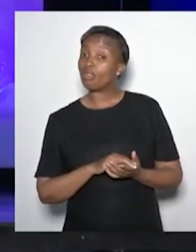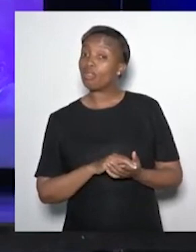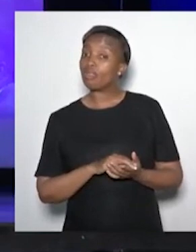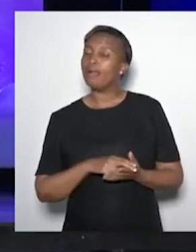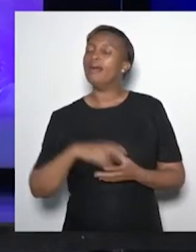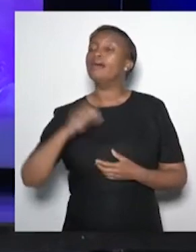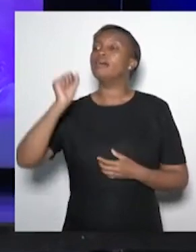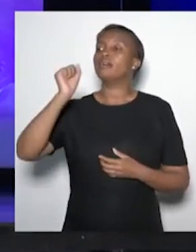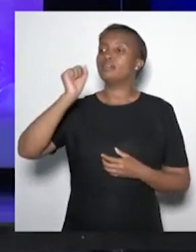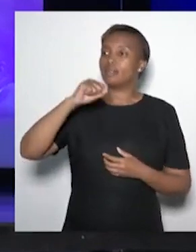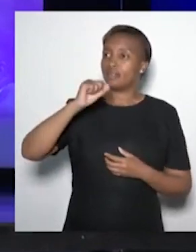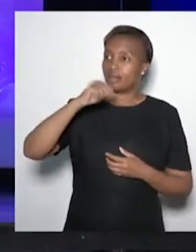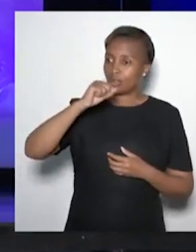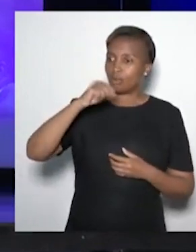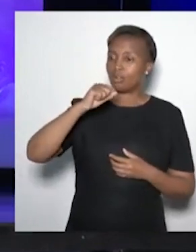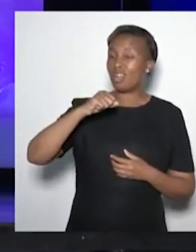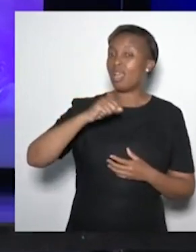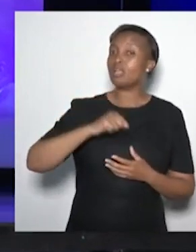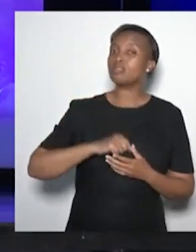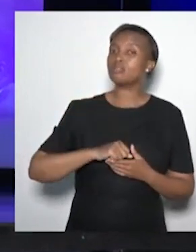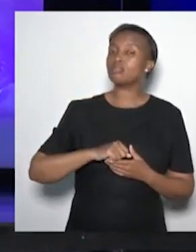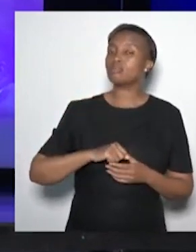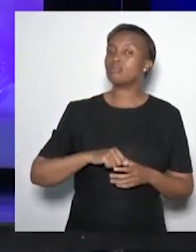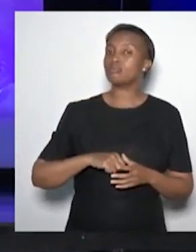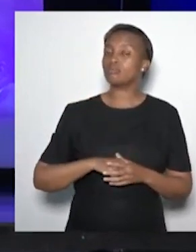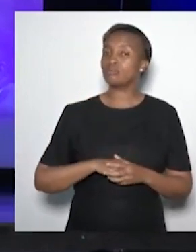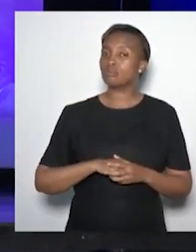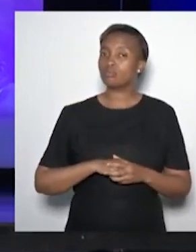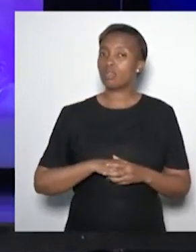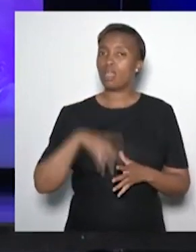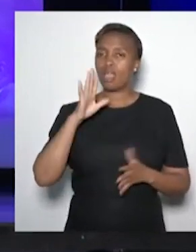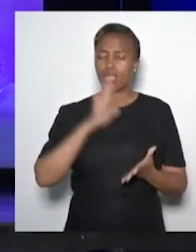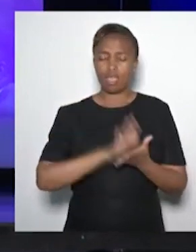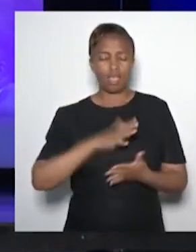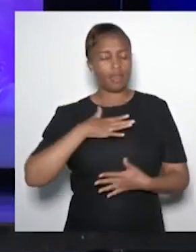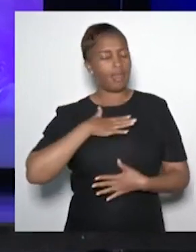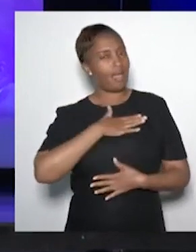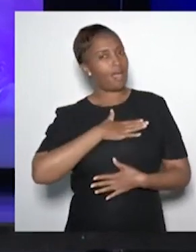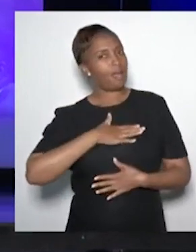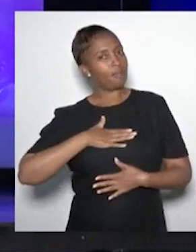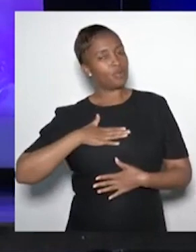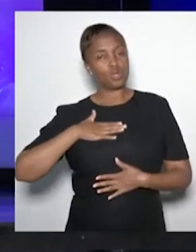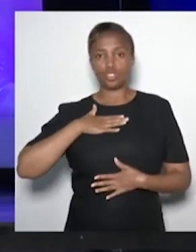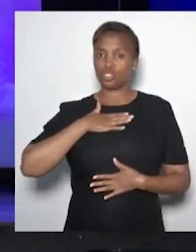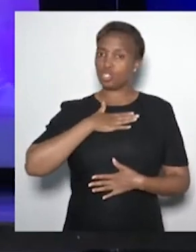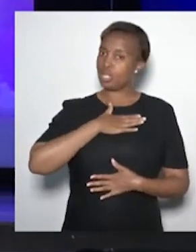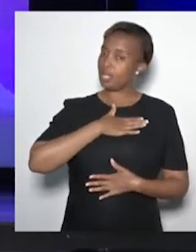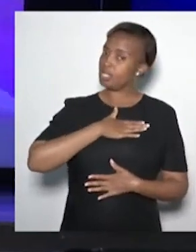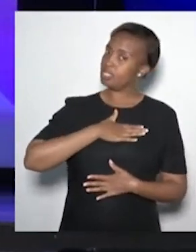recognize, acknowledge, and appreciate